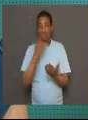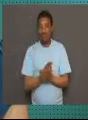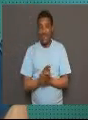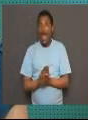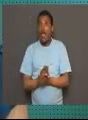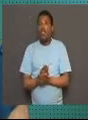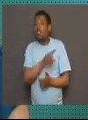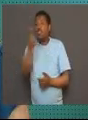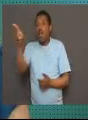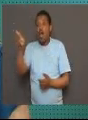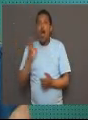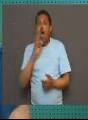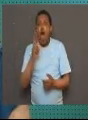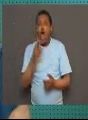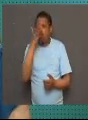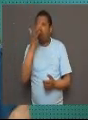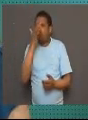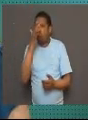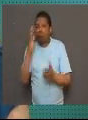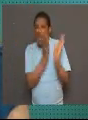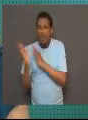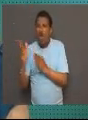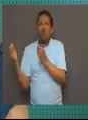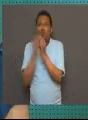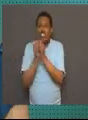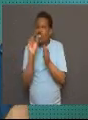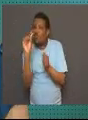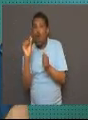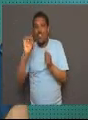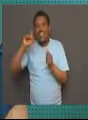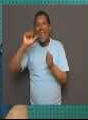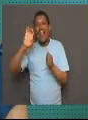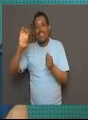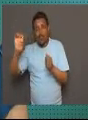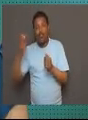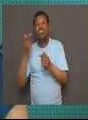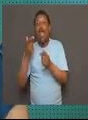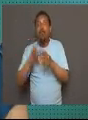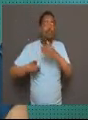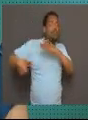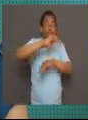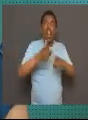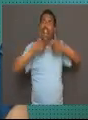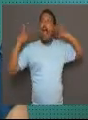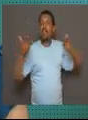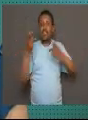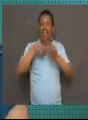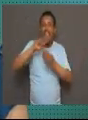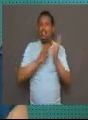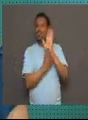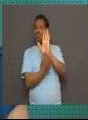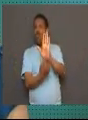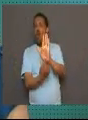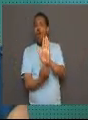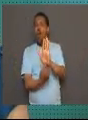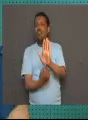They are often prepared with smaller scales, and they cover large areas and show